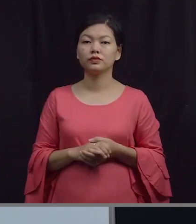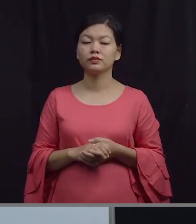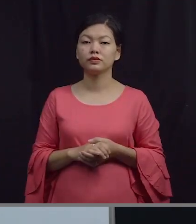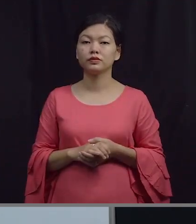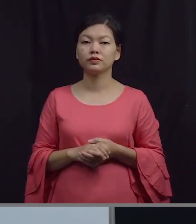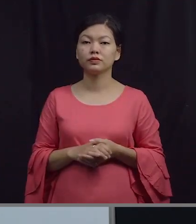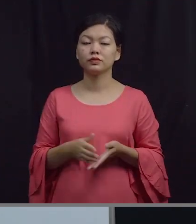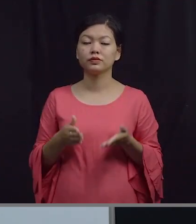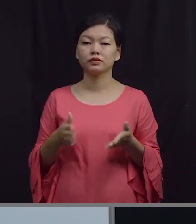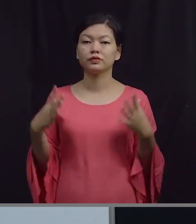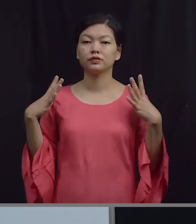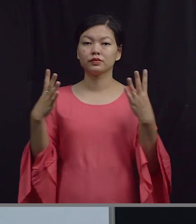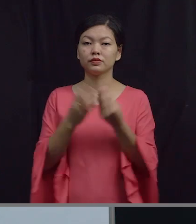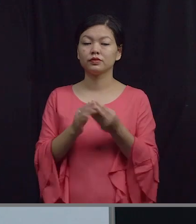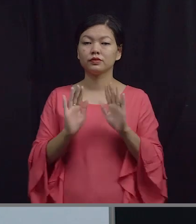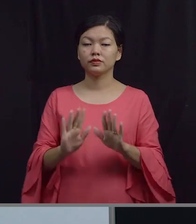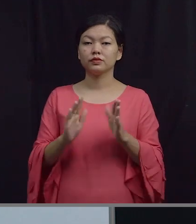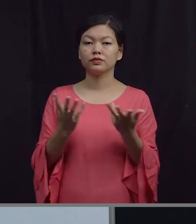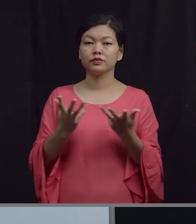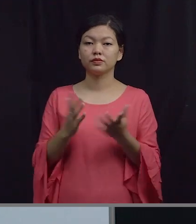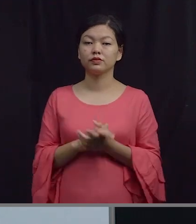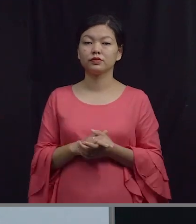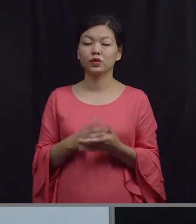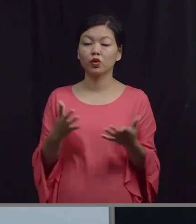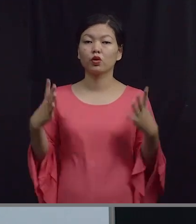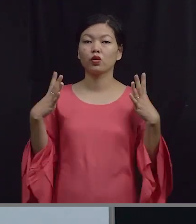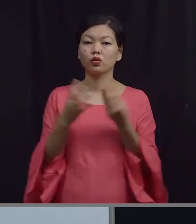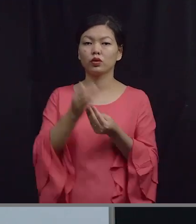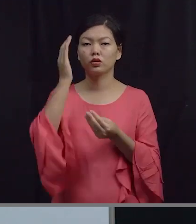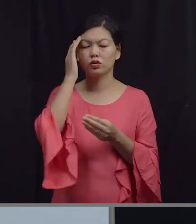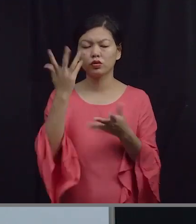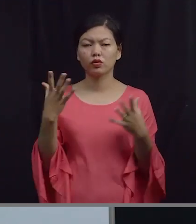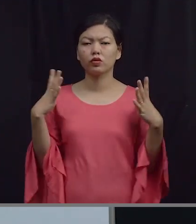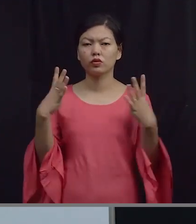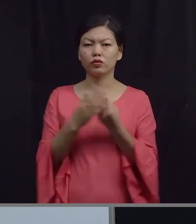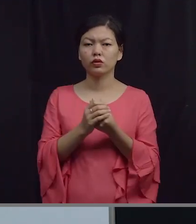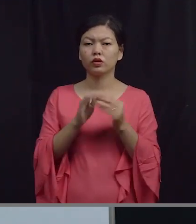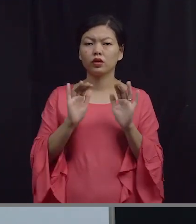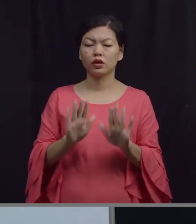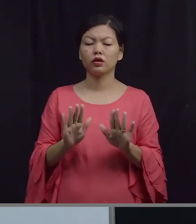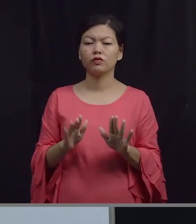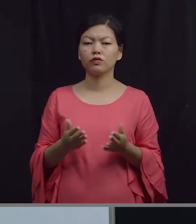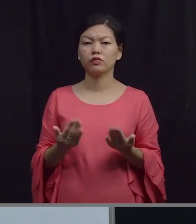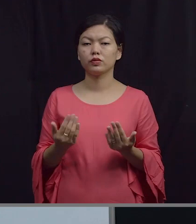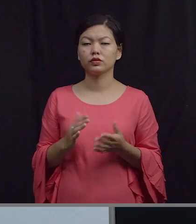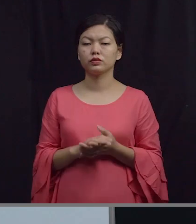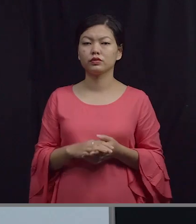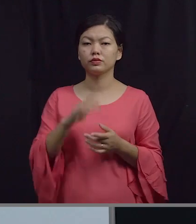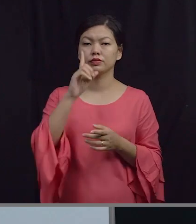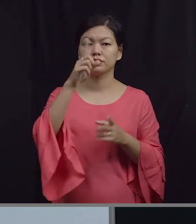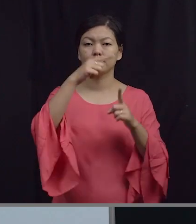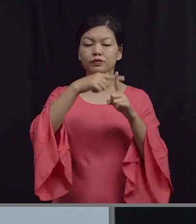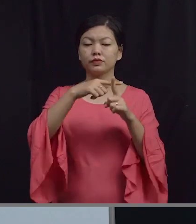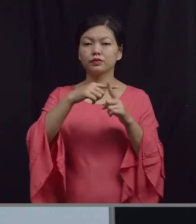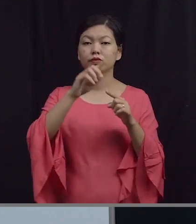so we have, or you can use, we know that we have 1 by f focal length